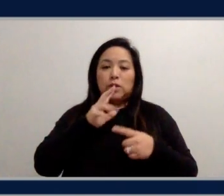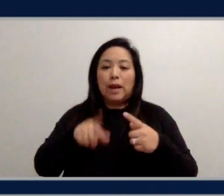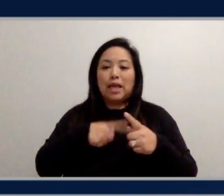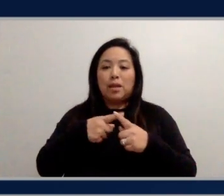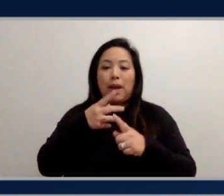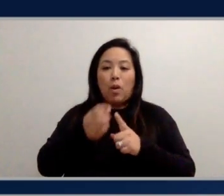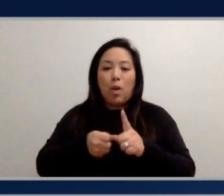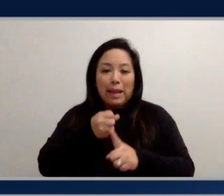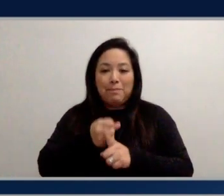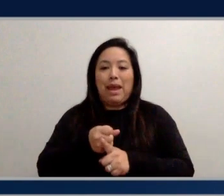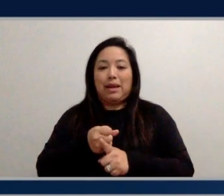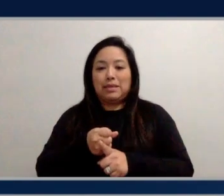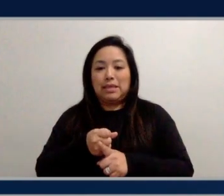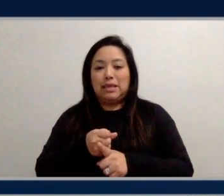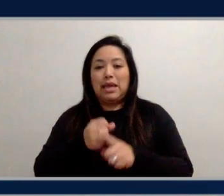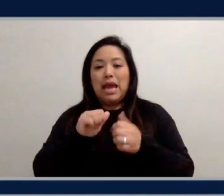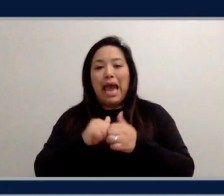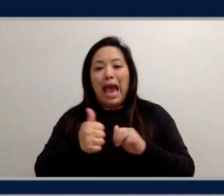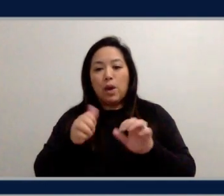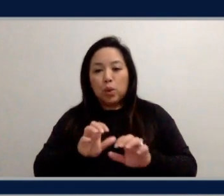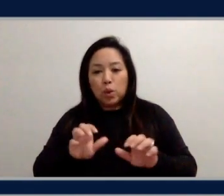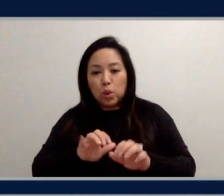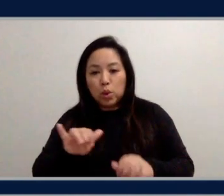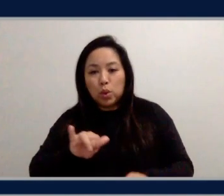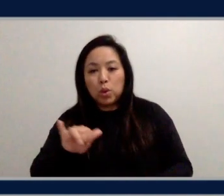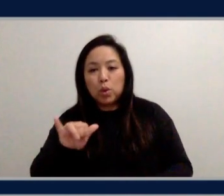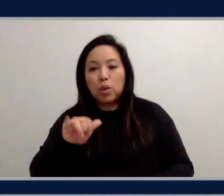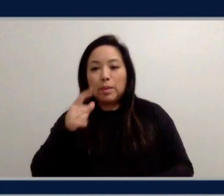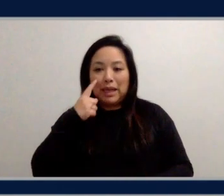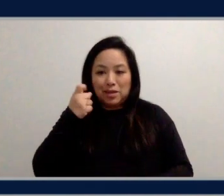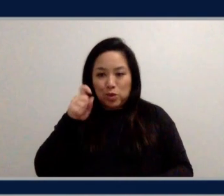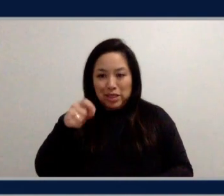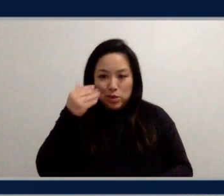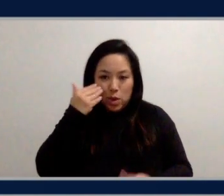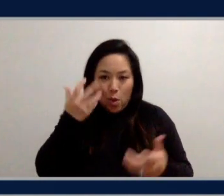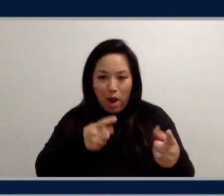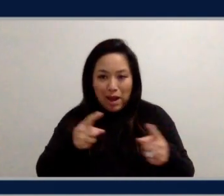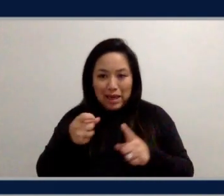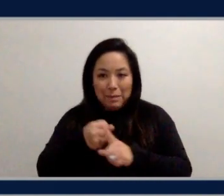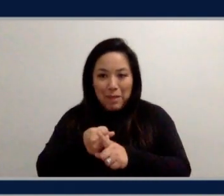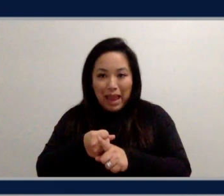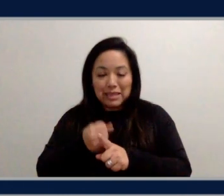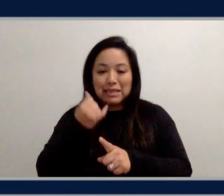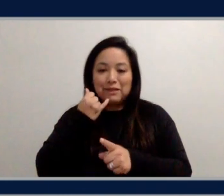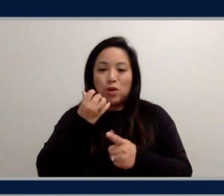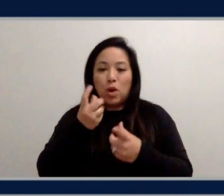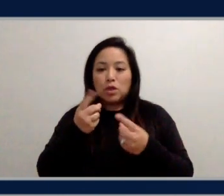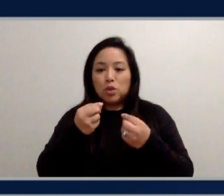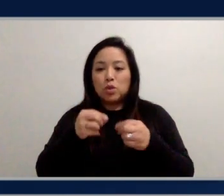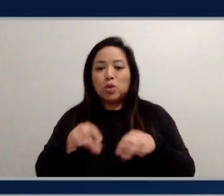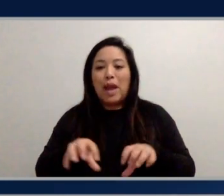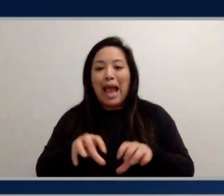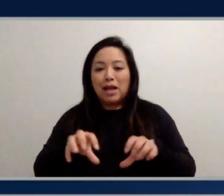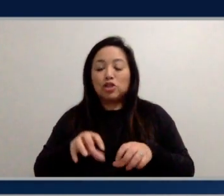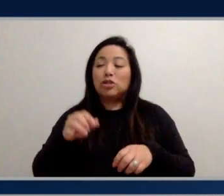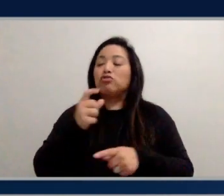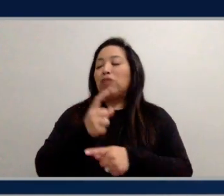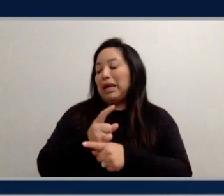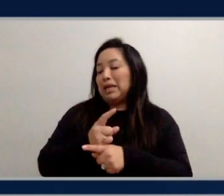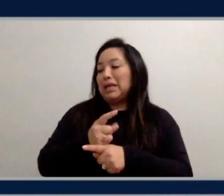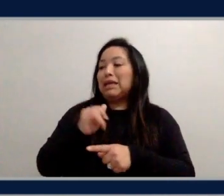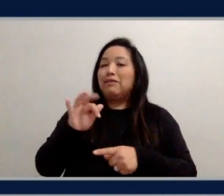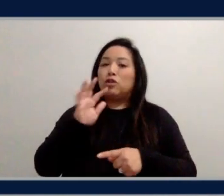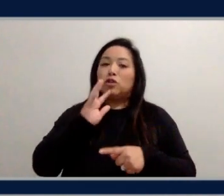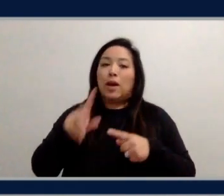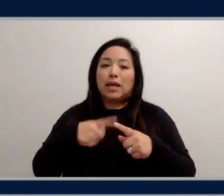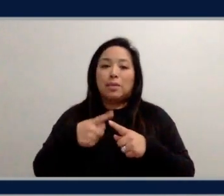if any. How to mitigate too. Like you need to know what was impacted in order to go take action. Exactly. So, we were talking about some data exfiltration